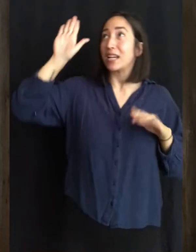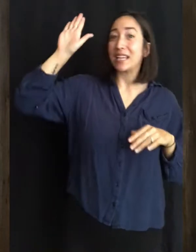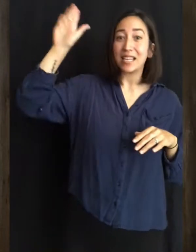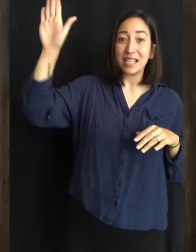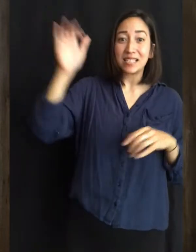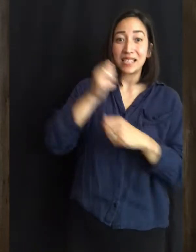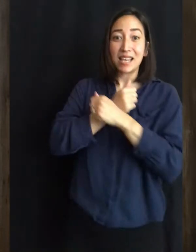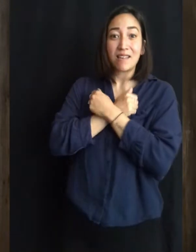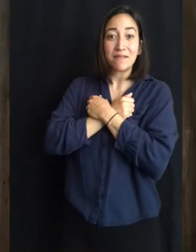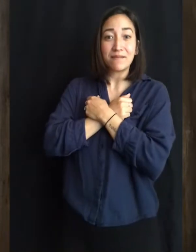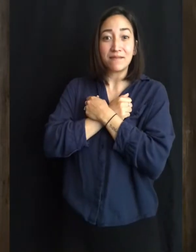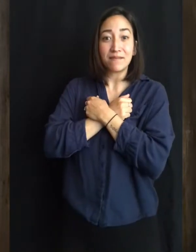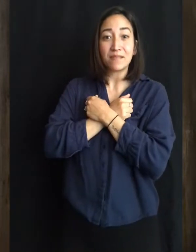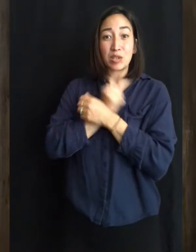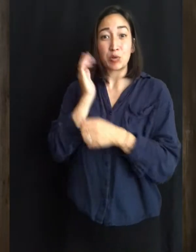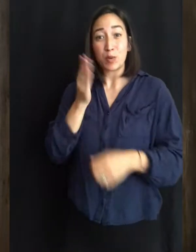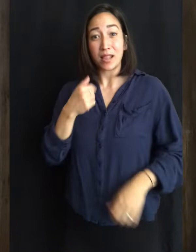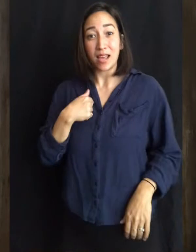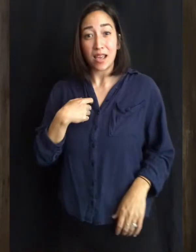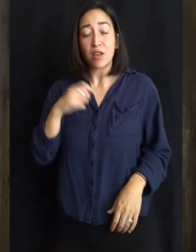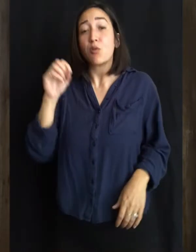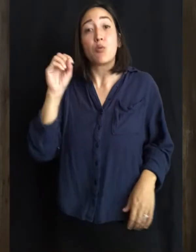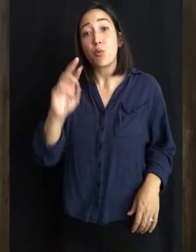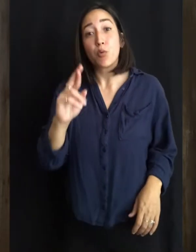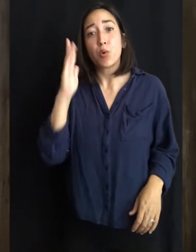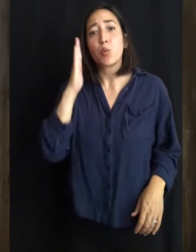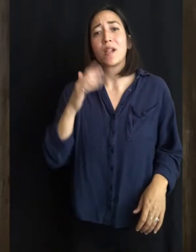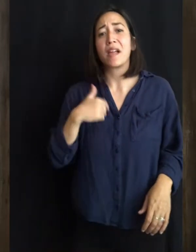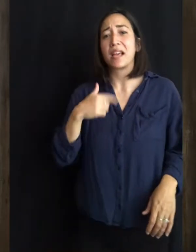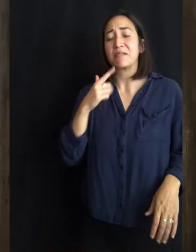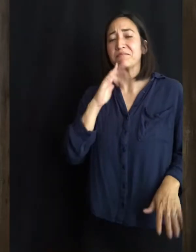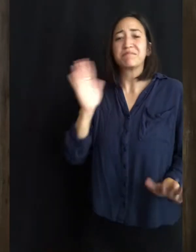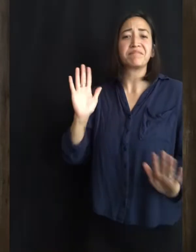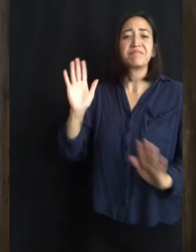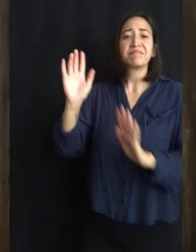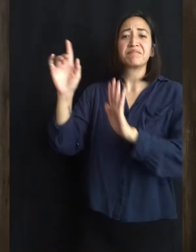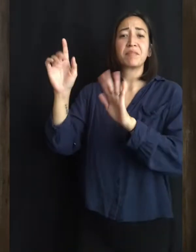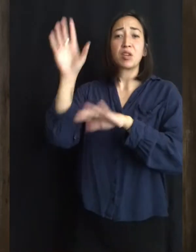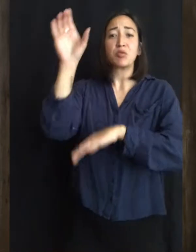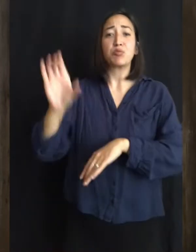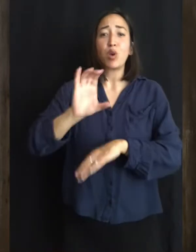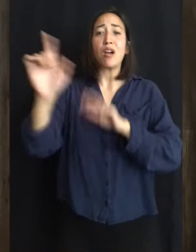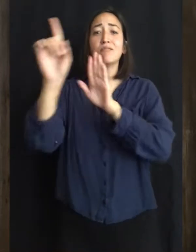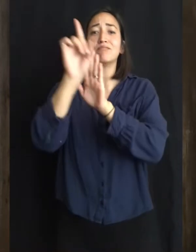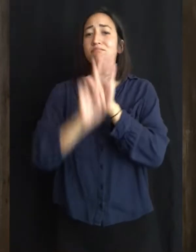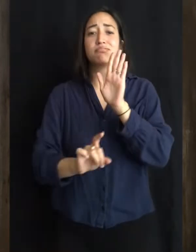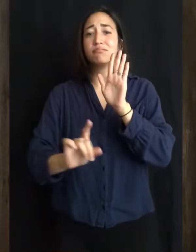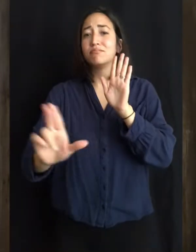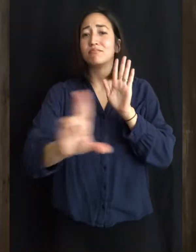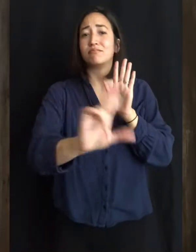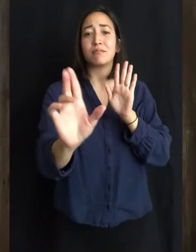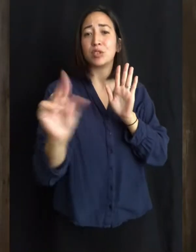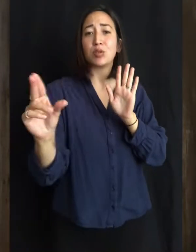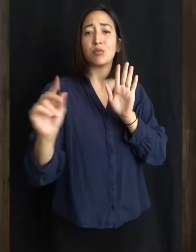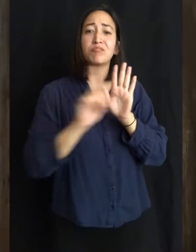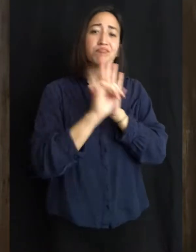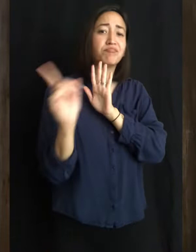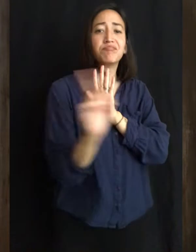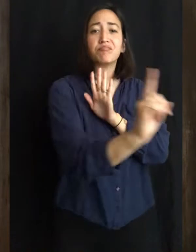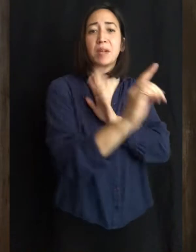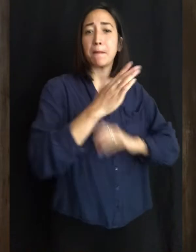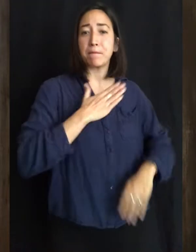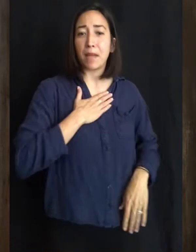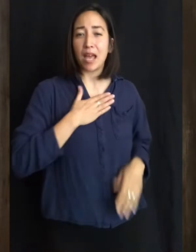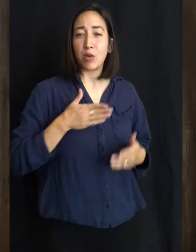I going to not sacrifice, take myself off of that cross in a sense of suffering, and I'm going to choose